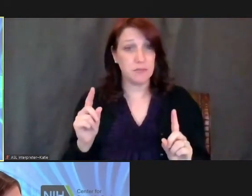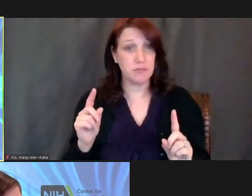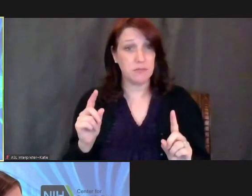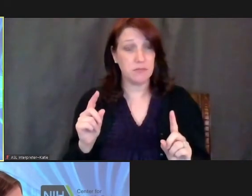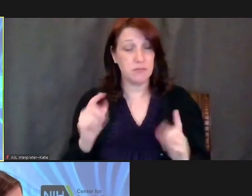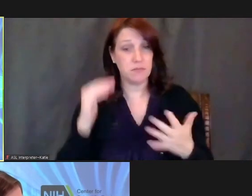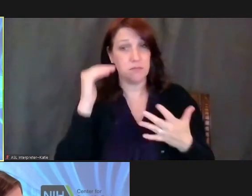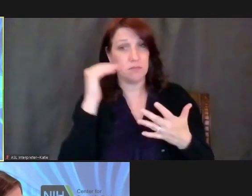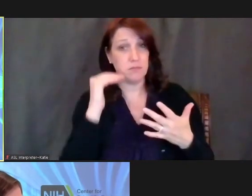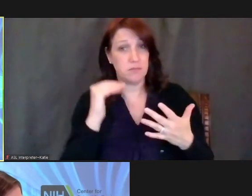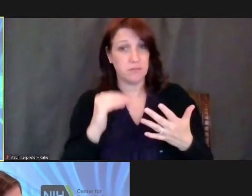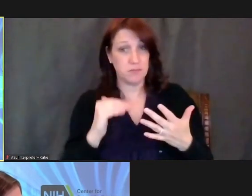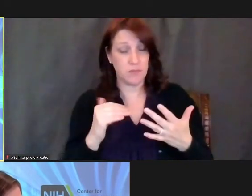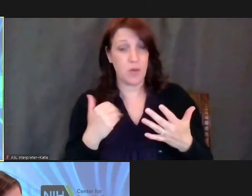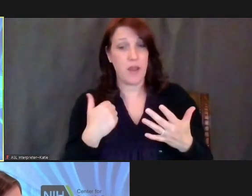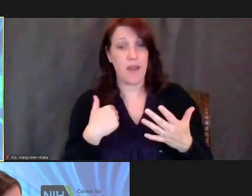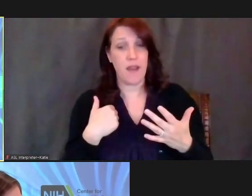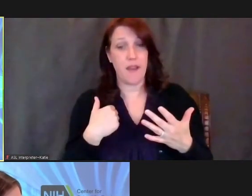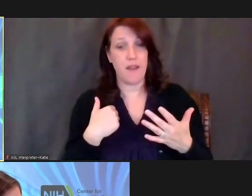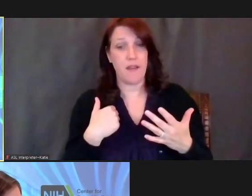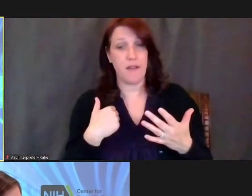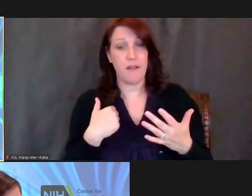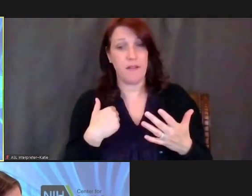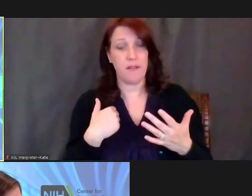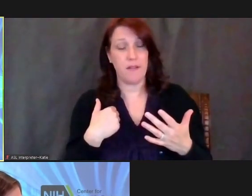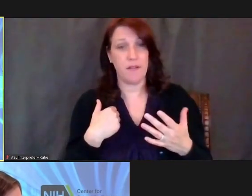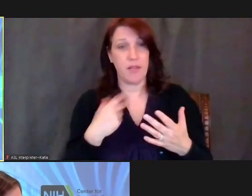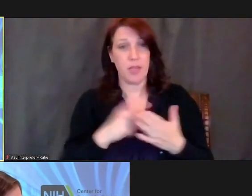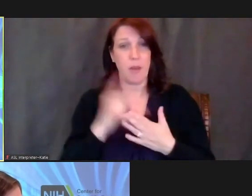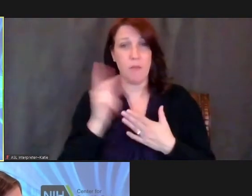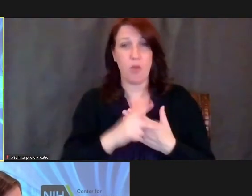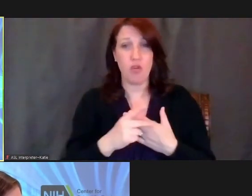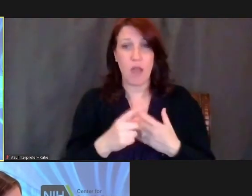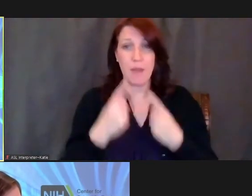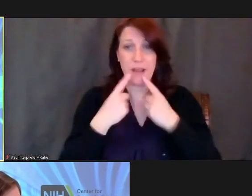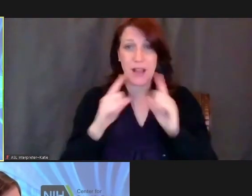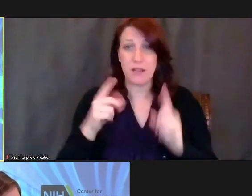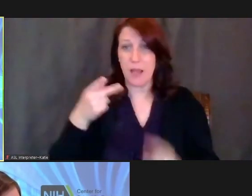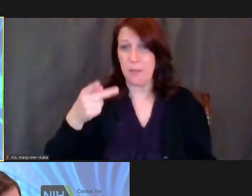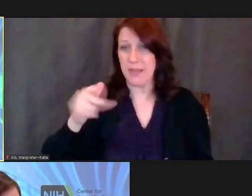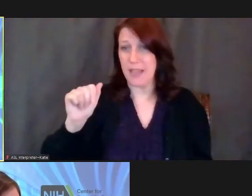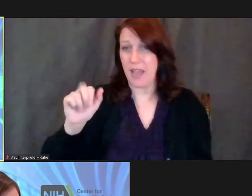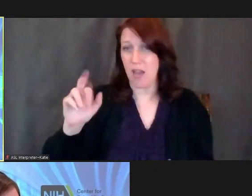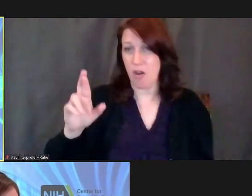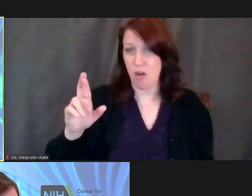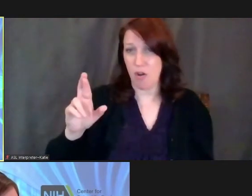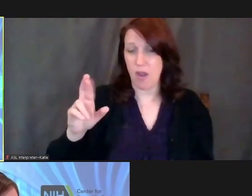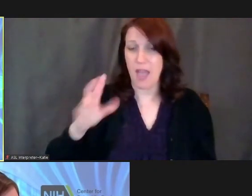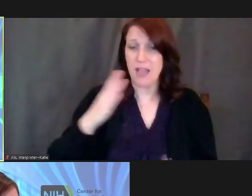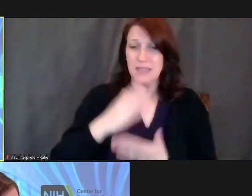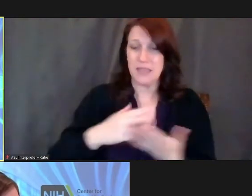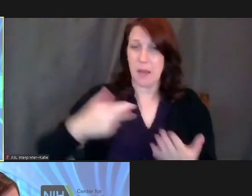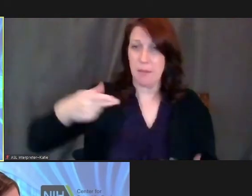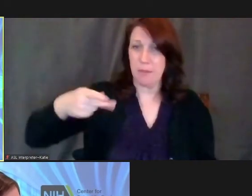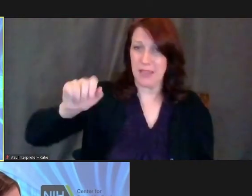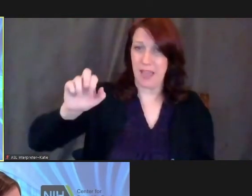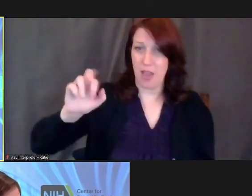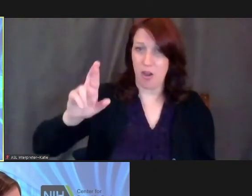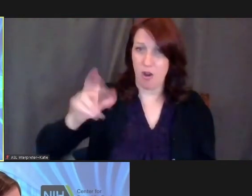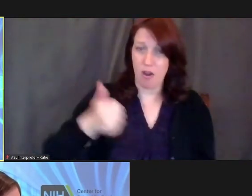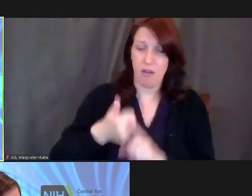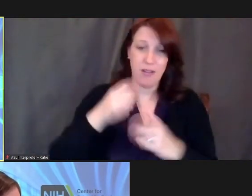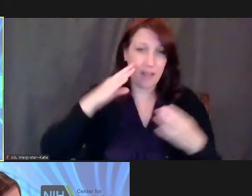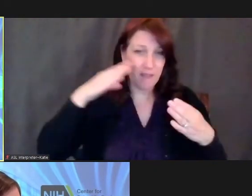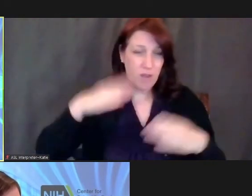slide that we had, there's those program announcements, PARs. And certain PARs, because they're focusing on